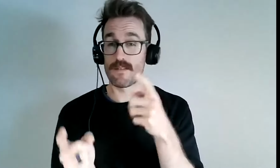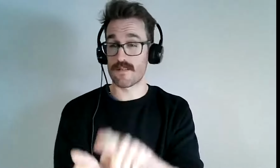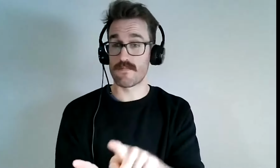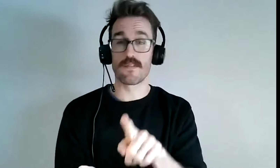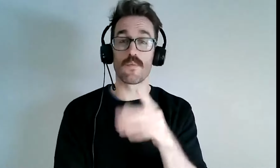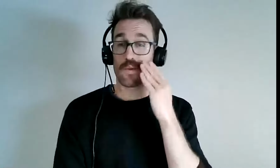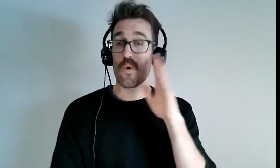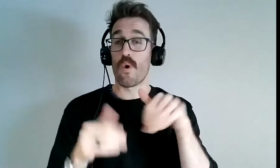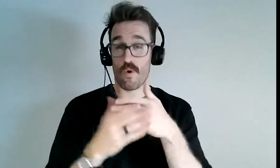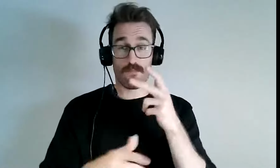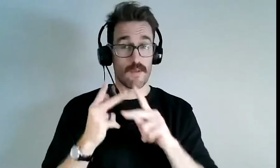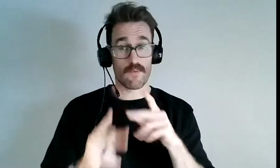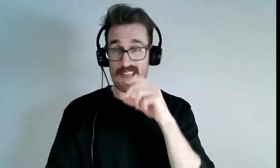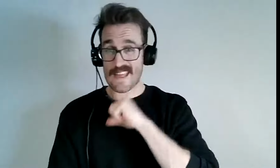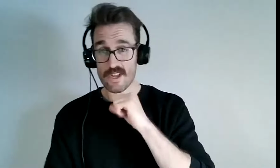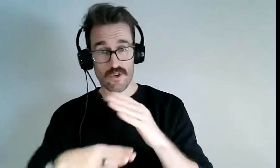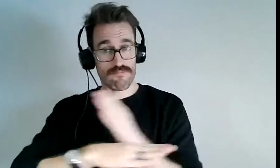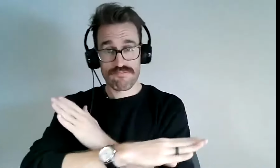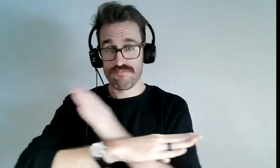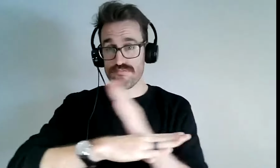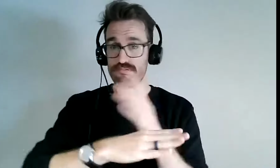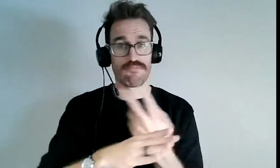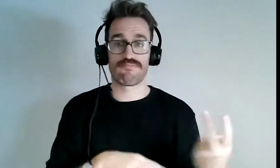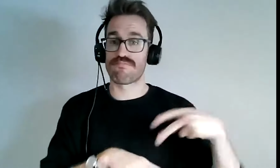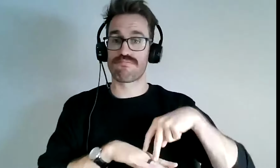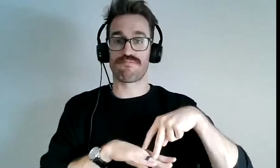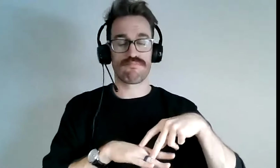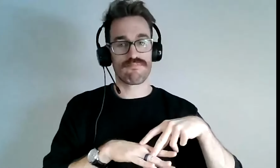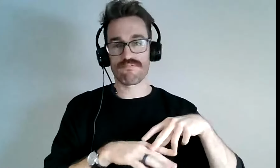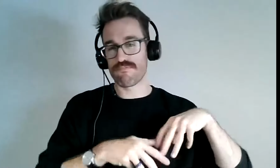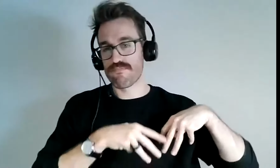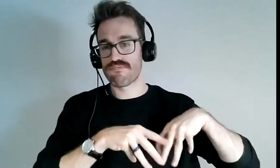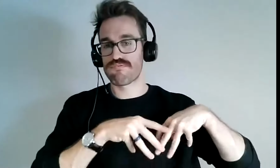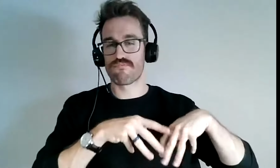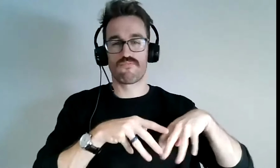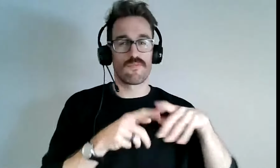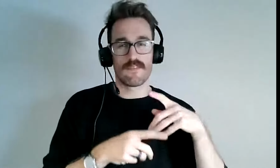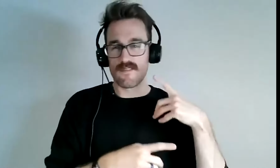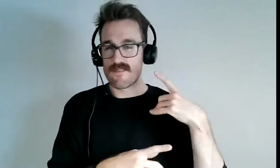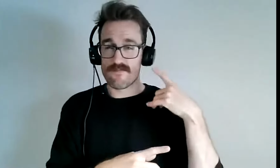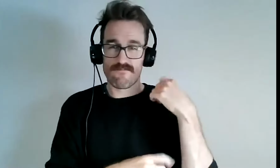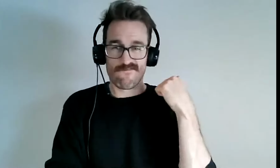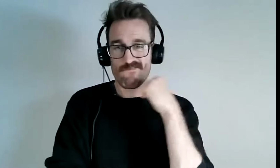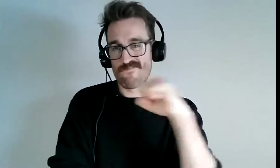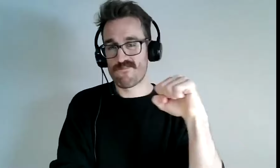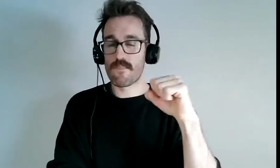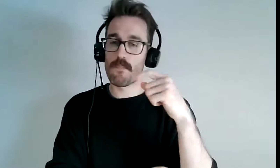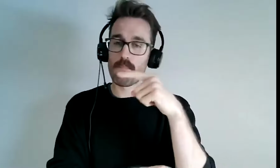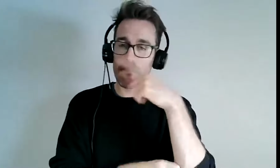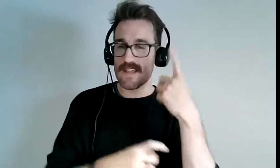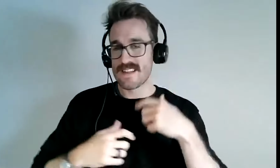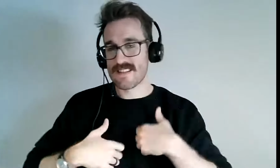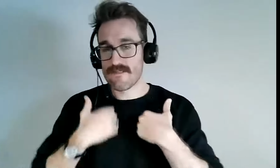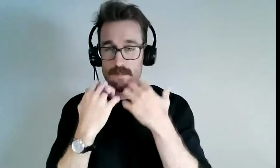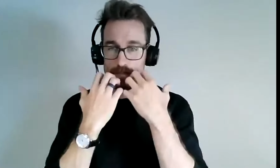ages is there on the mantle, fighting against, fighting for Black Lives Matters and racial justice.